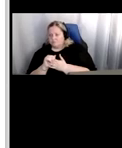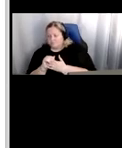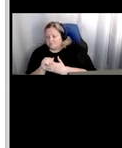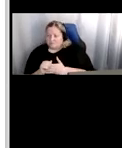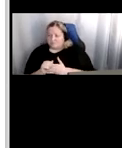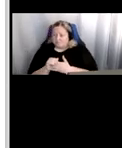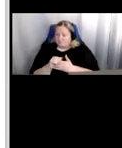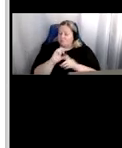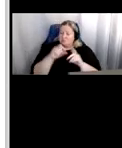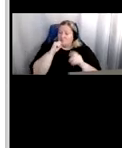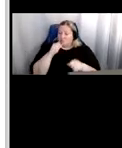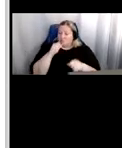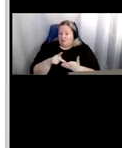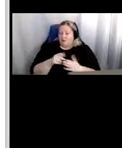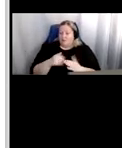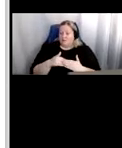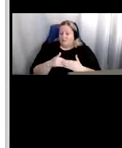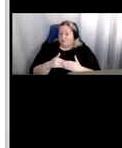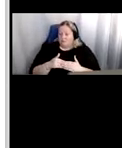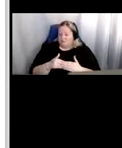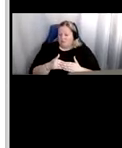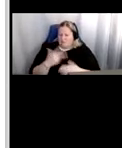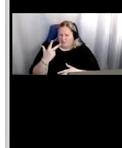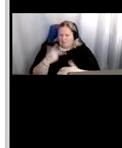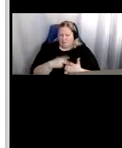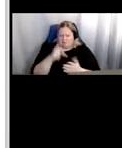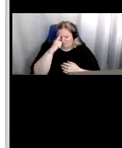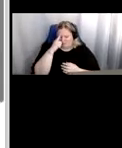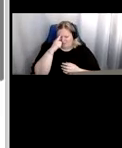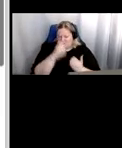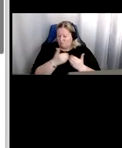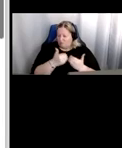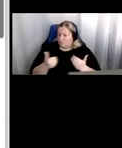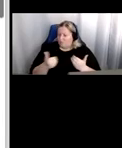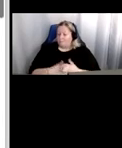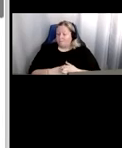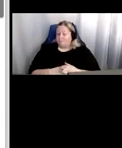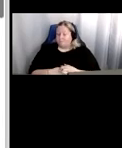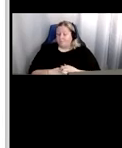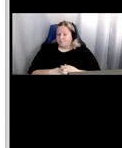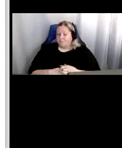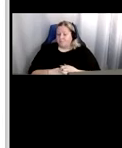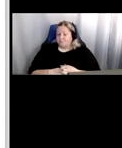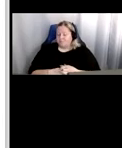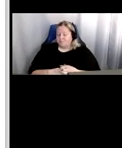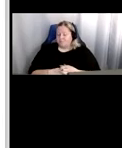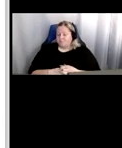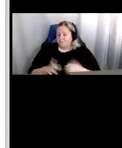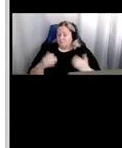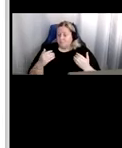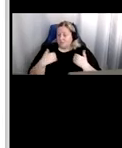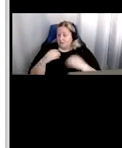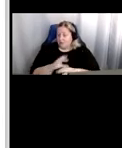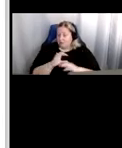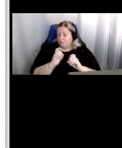But if you're not able to pay that up front, then you can pay it over 3 payments, I believe. So, and if you have computers to donate, and